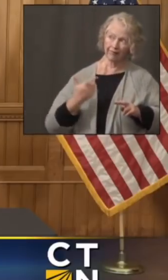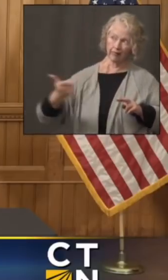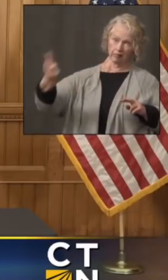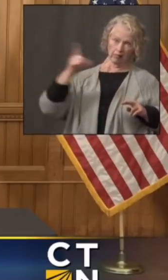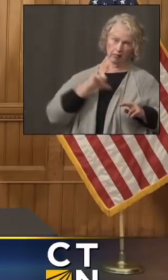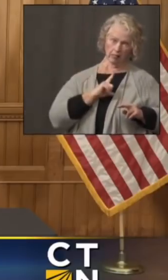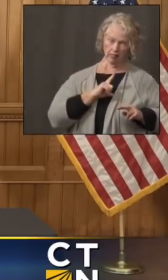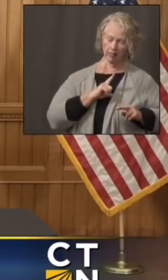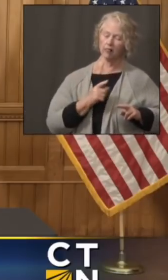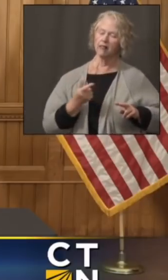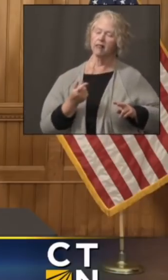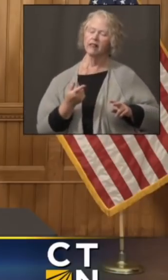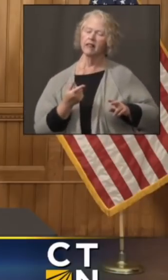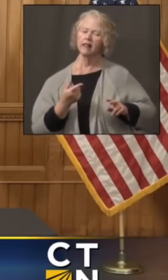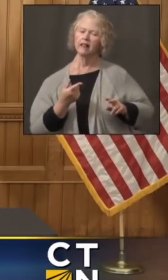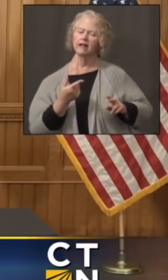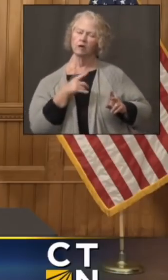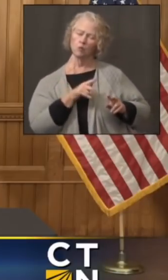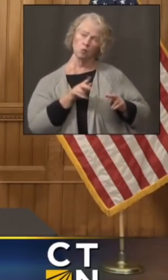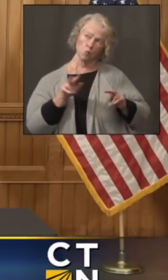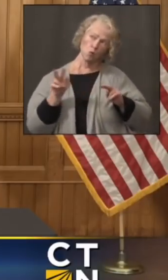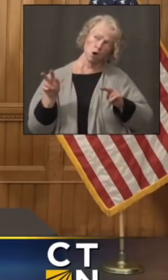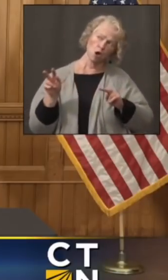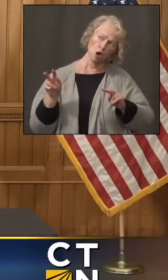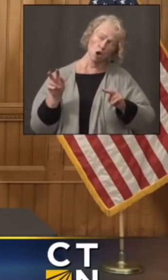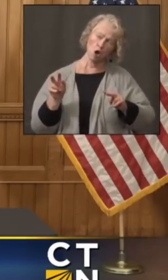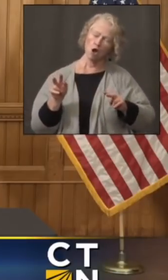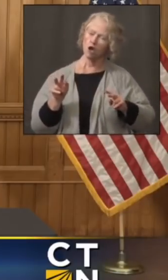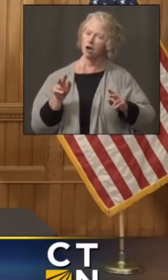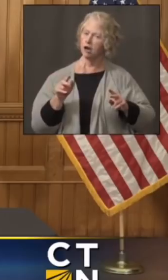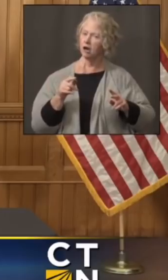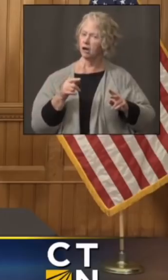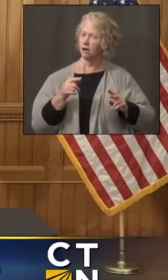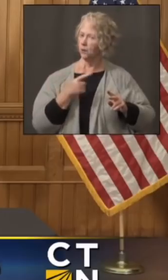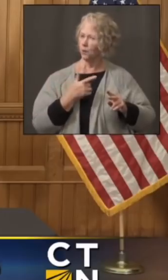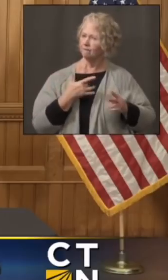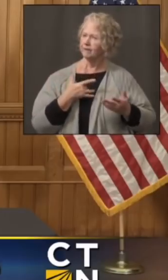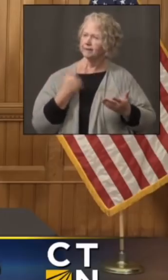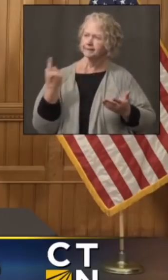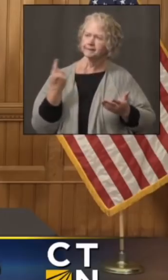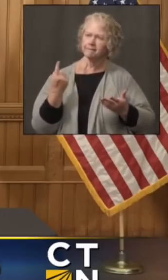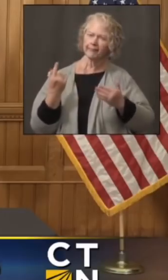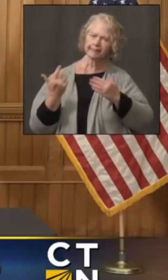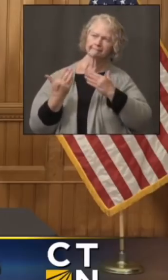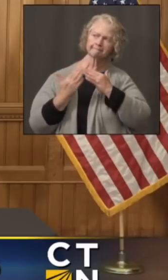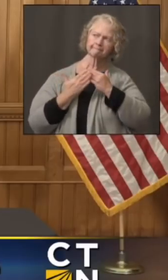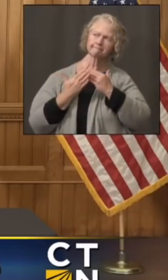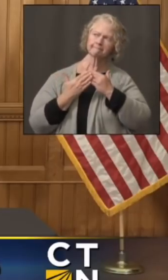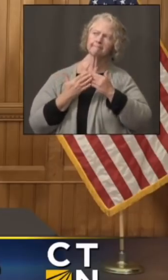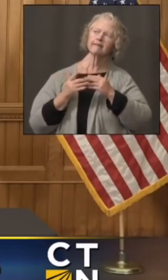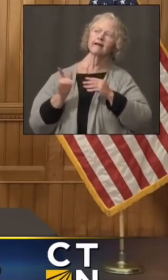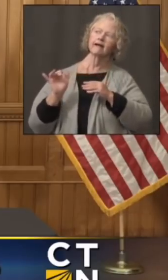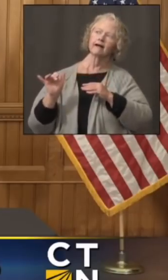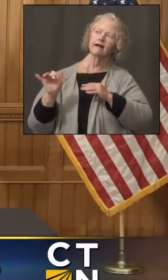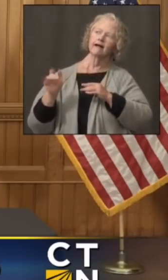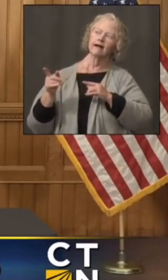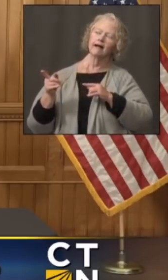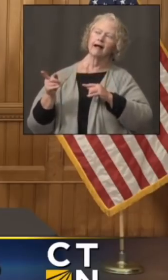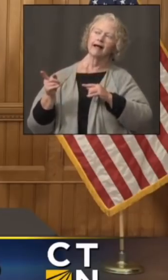As you pay attention to that, is there something now that you're looking at very closely that you can see maybe